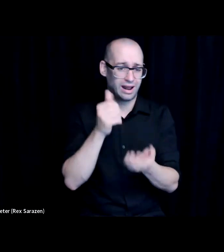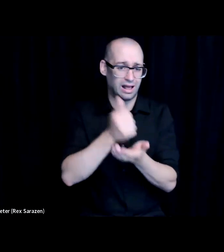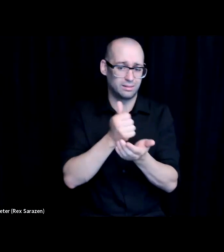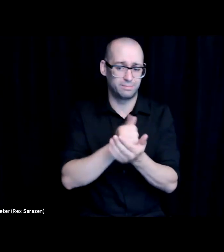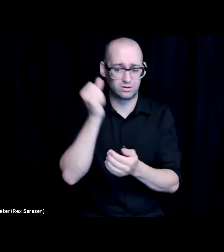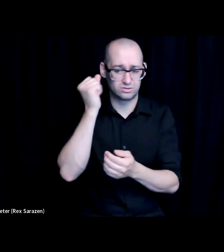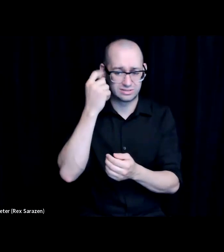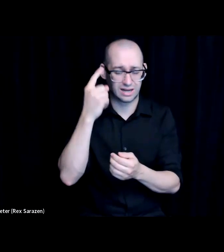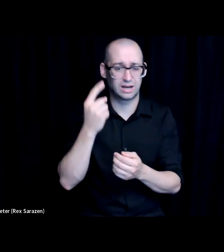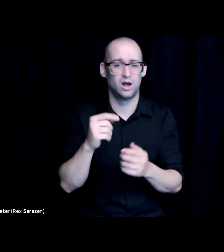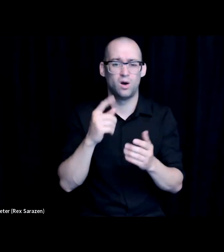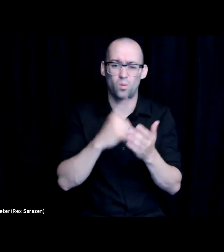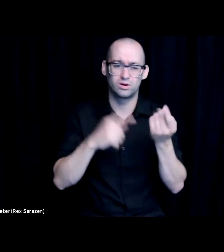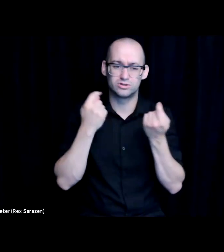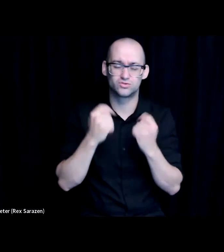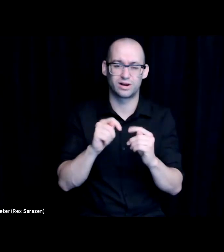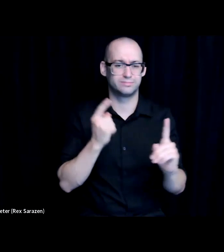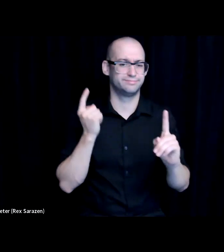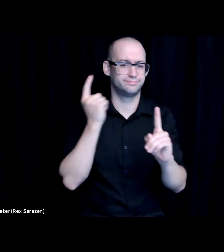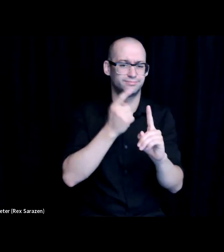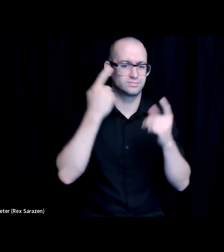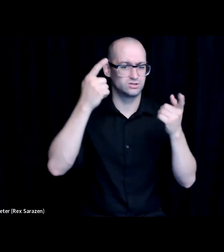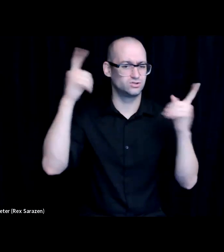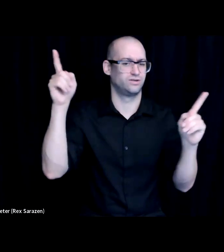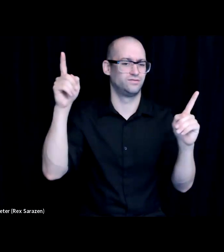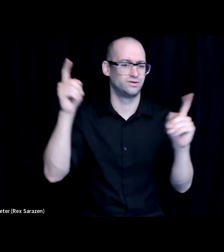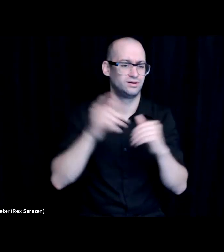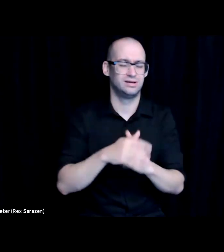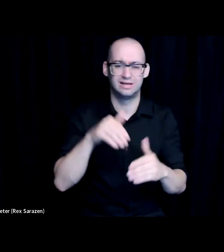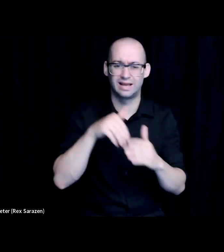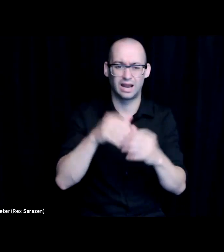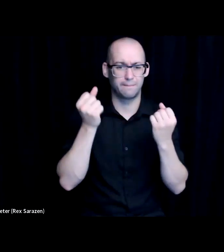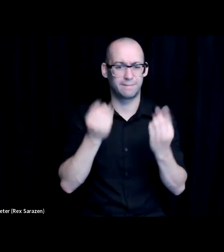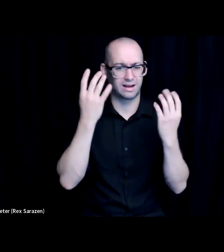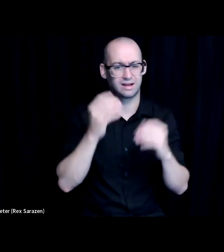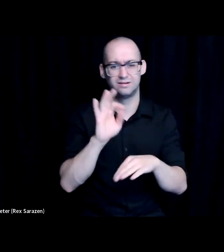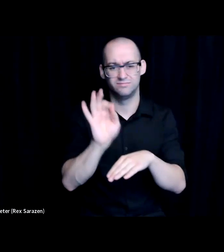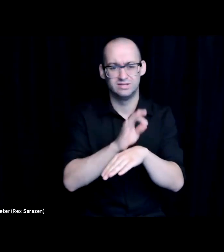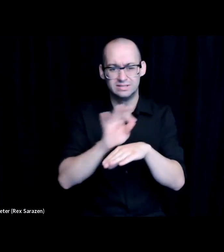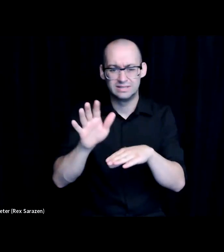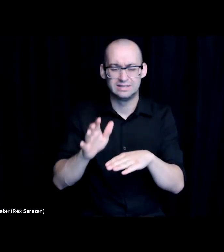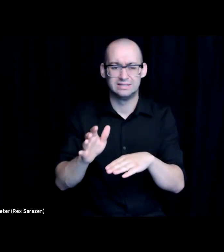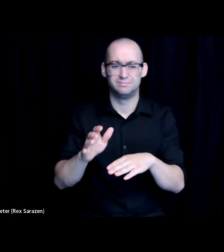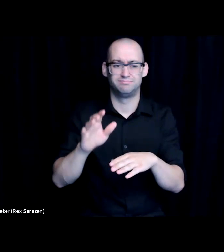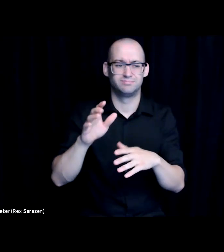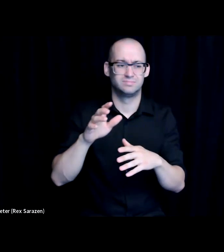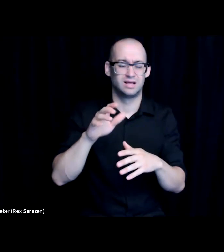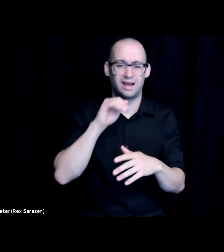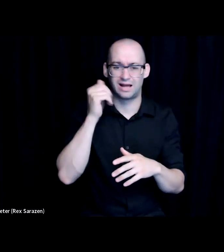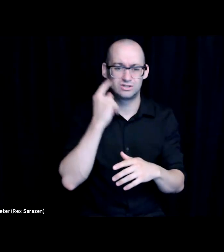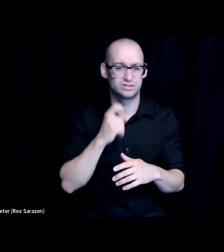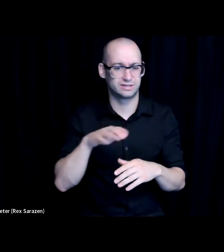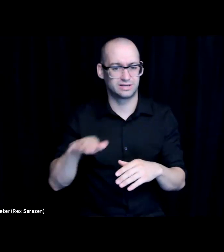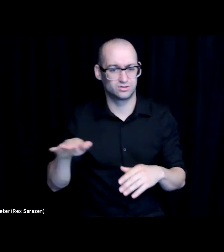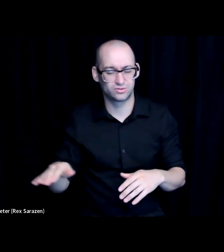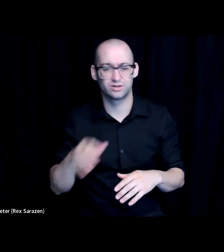we're trying to achieve, because it's in many other facilities. It's not just pediatrics, but it's in the, geriatrics, the adult care